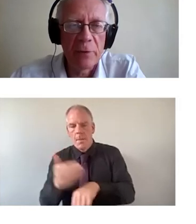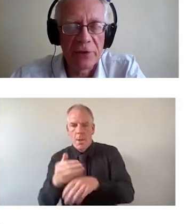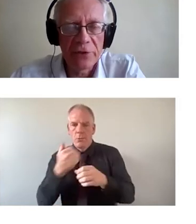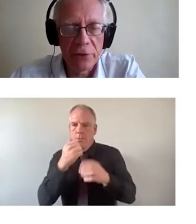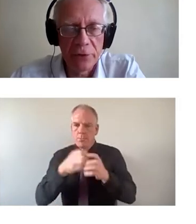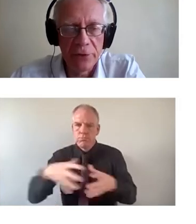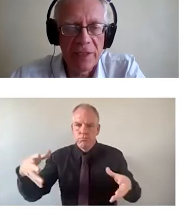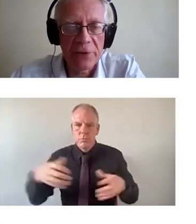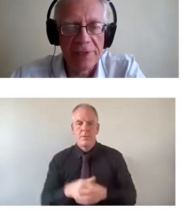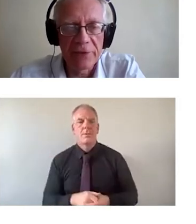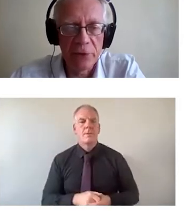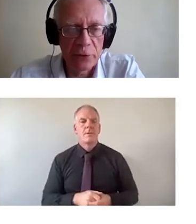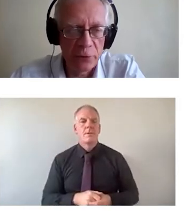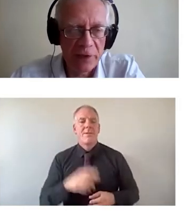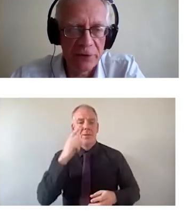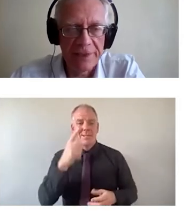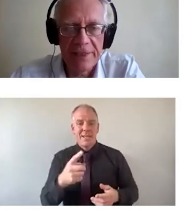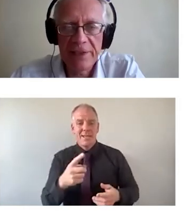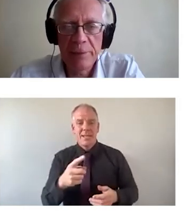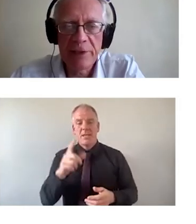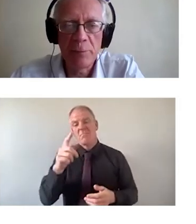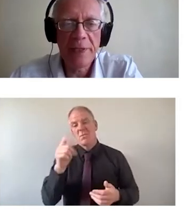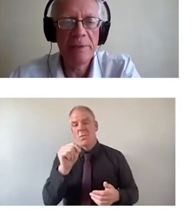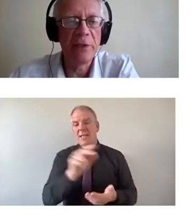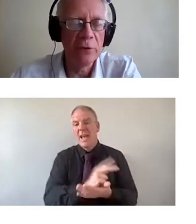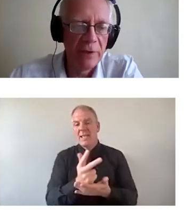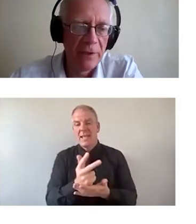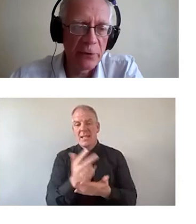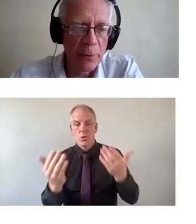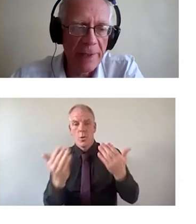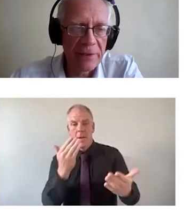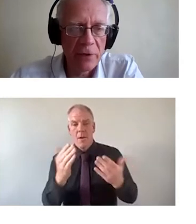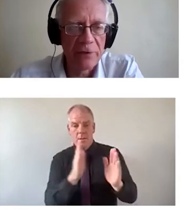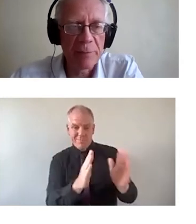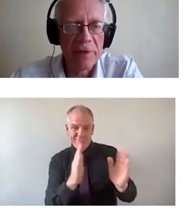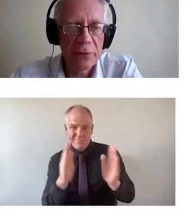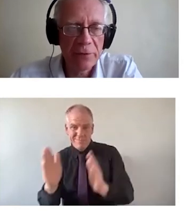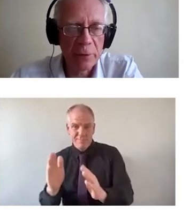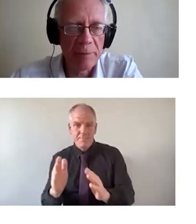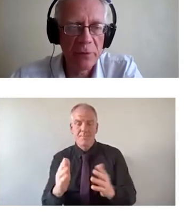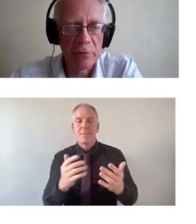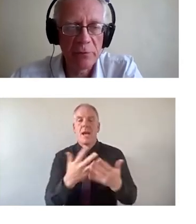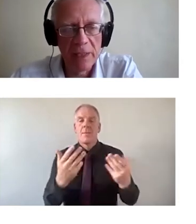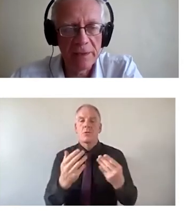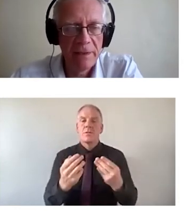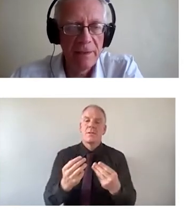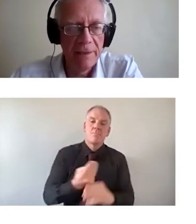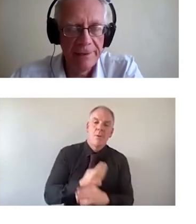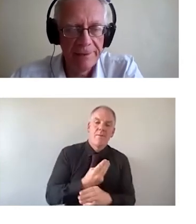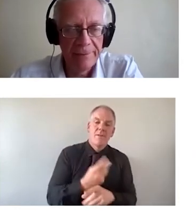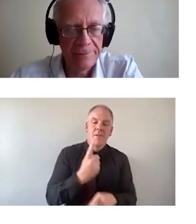for example, just, you know, the later years, you know, 2018, we're comparing, you know, the rate of deprivation for people who